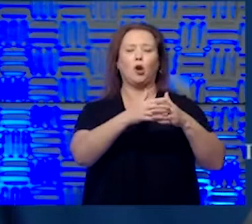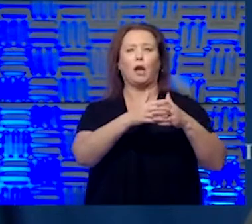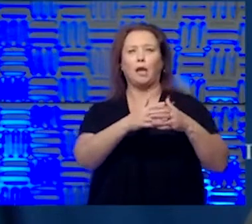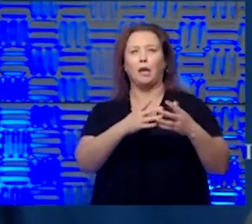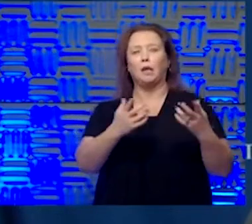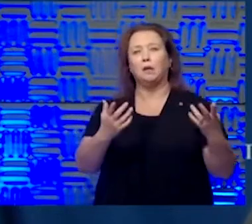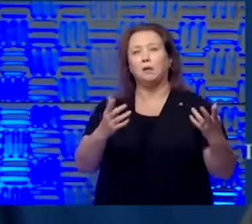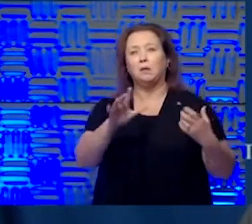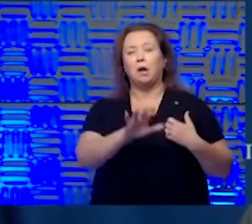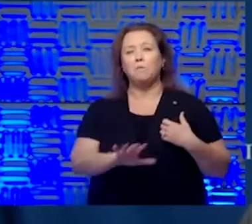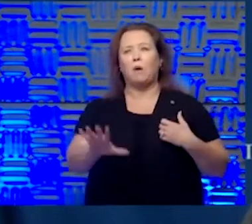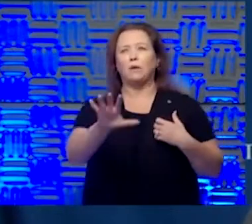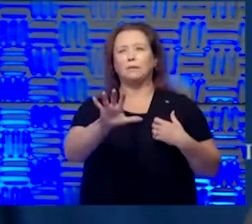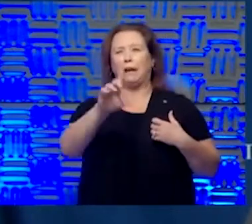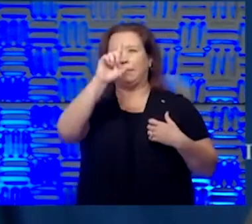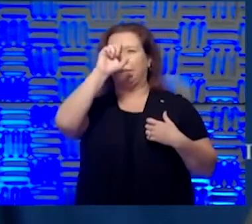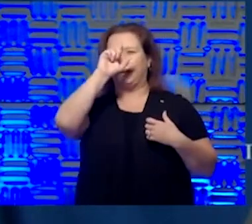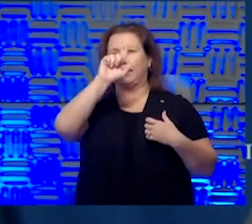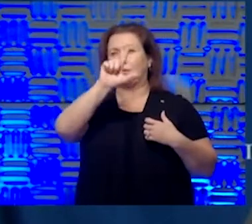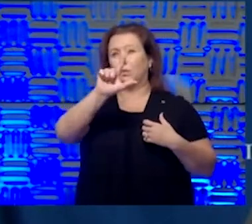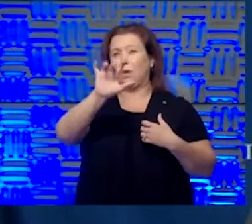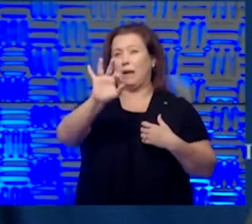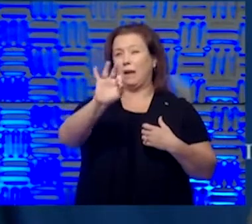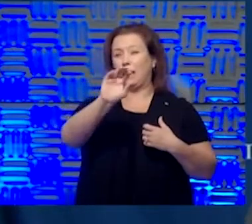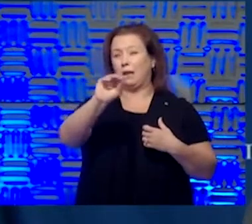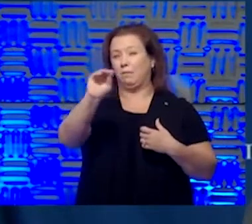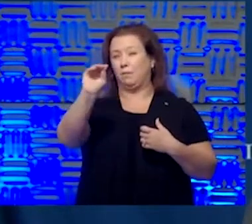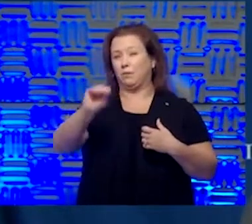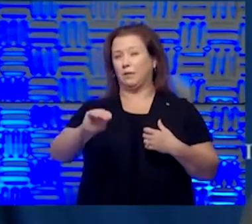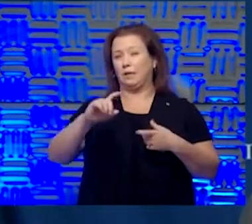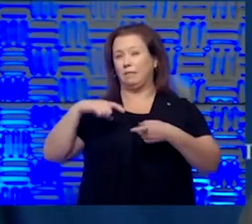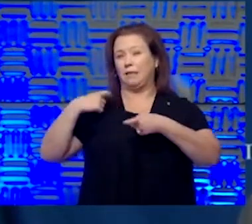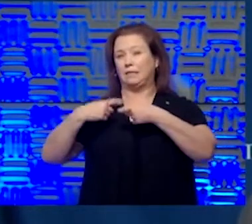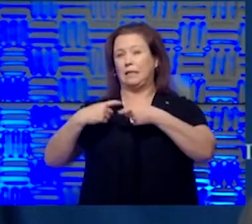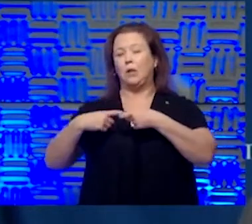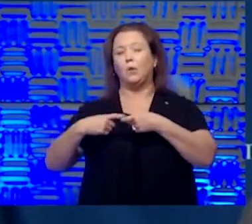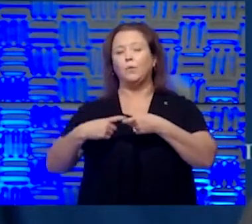approximately, I think now up to 29%